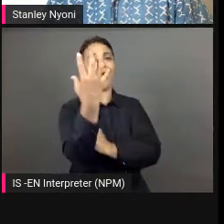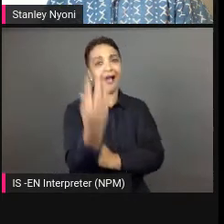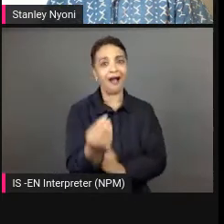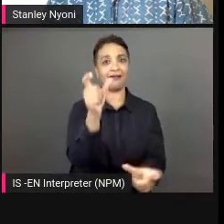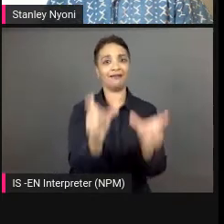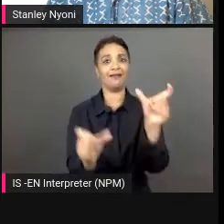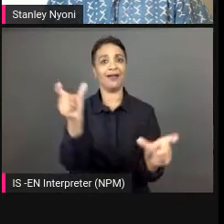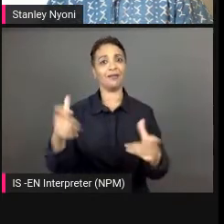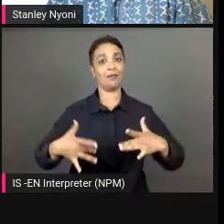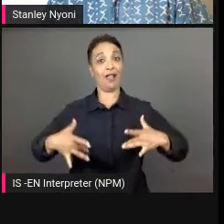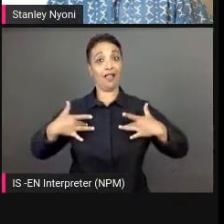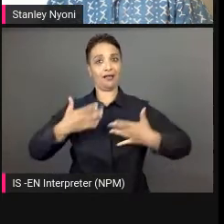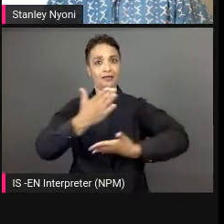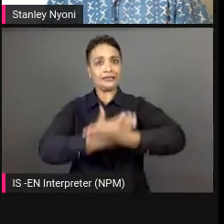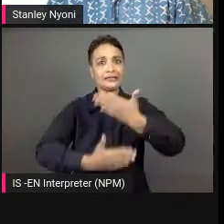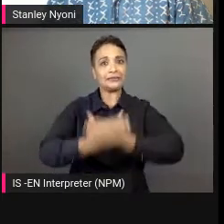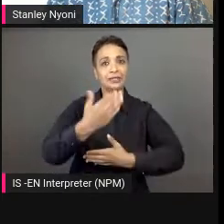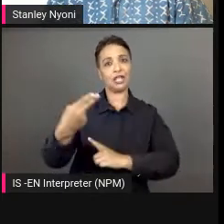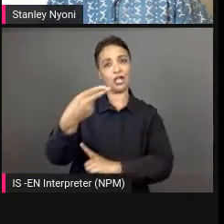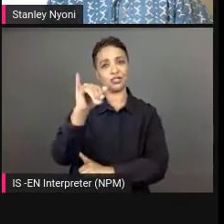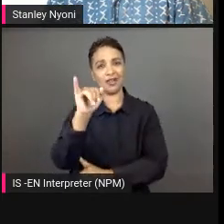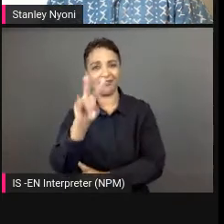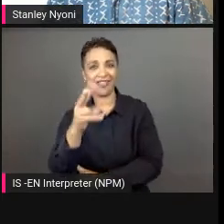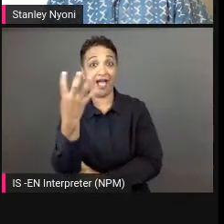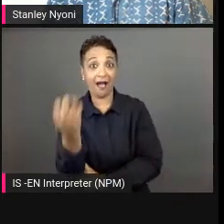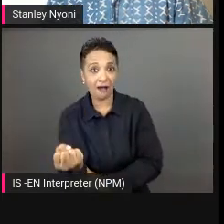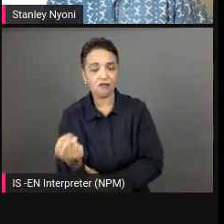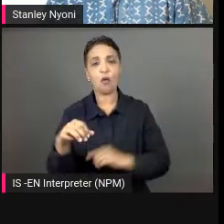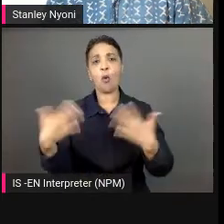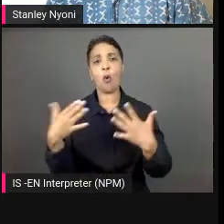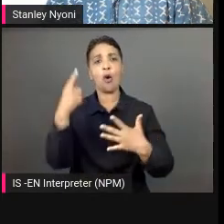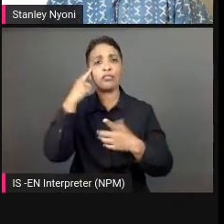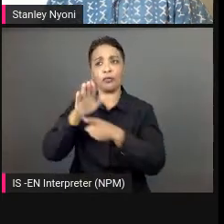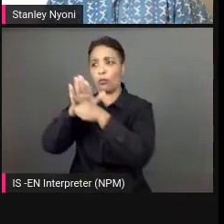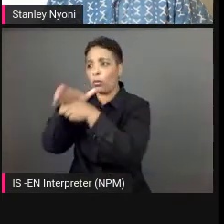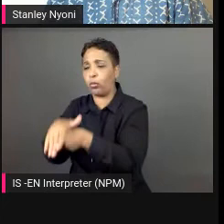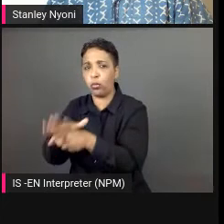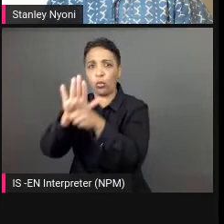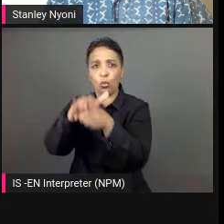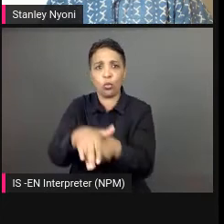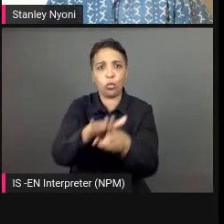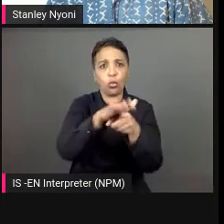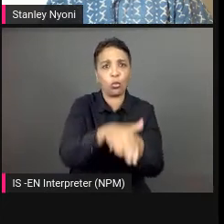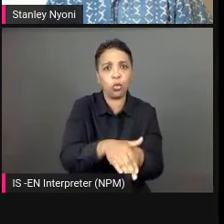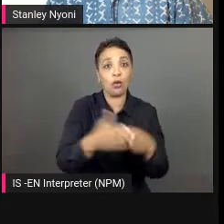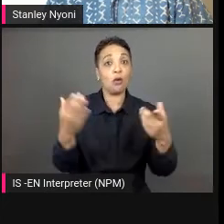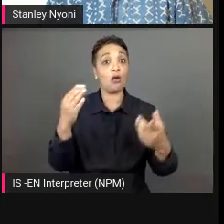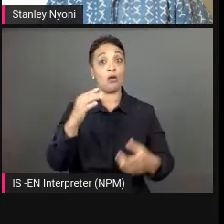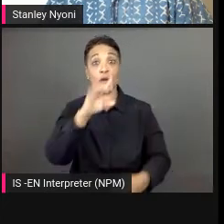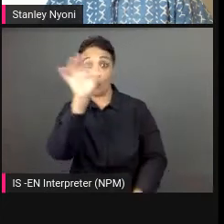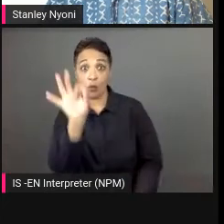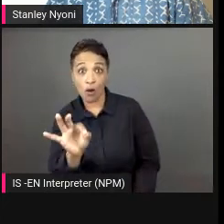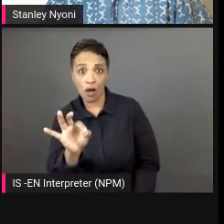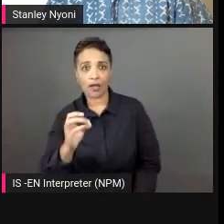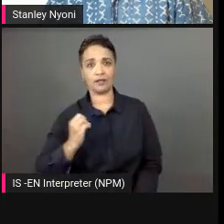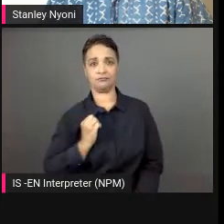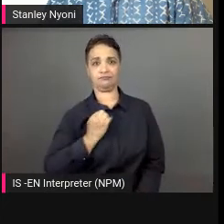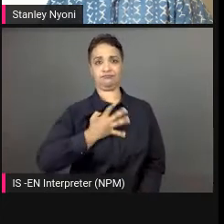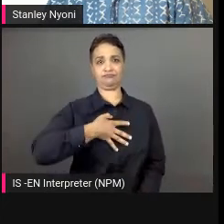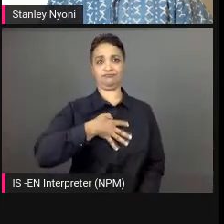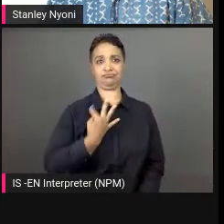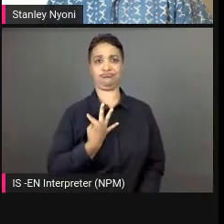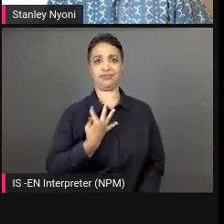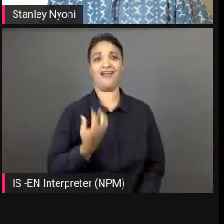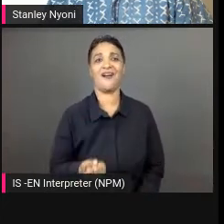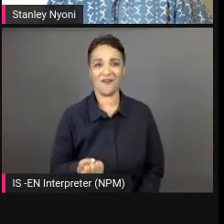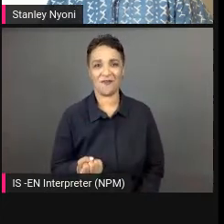with disabilities, HIV, or who experience marginalization due to their sexuality. We will ask, what